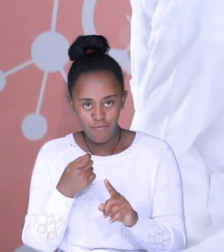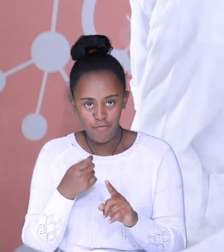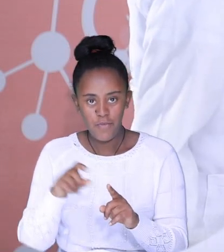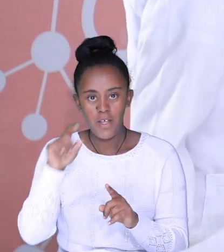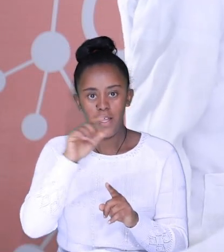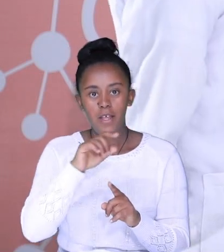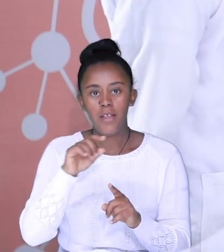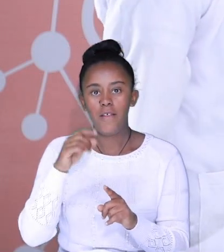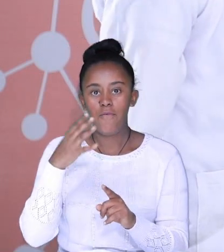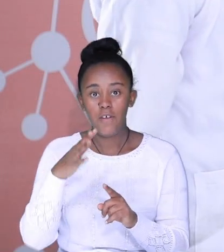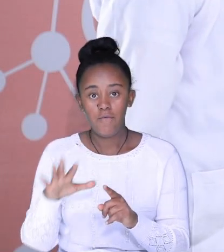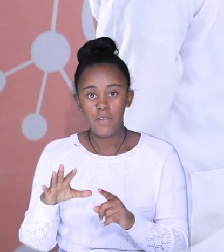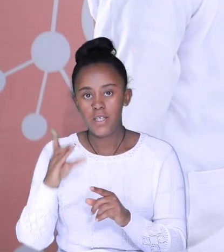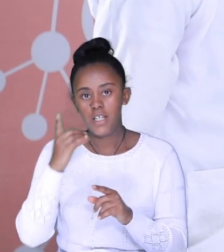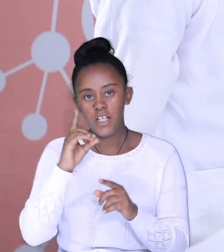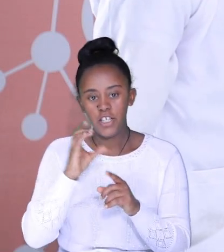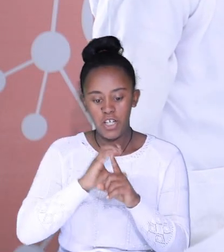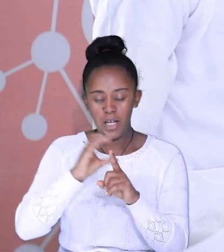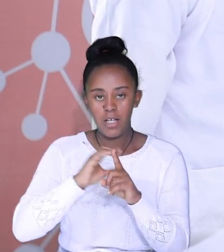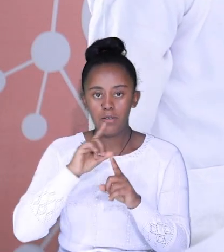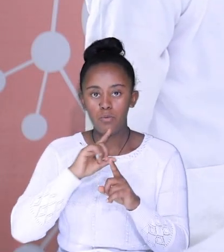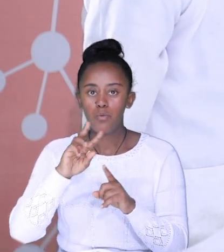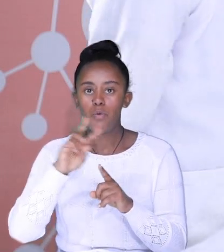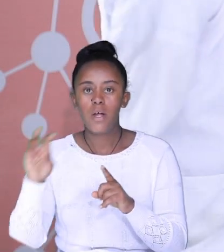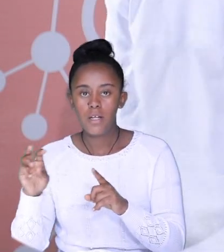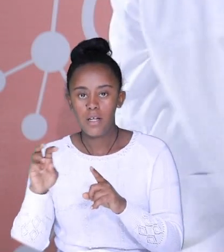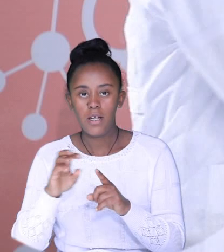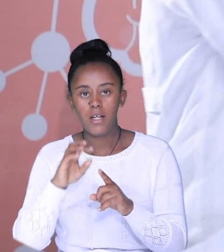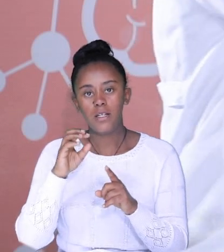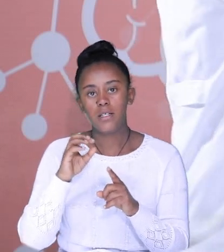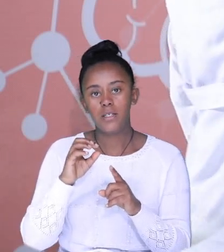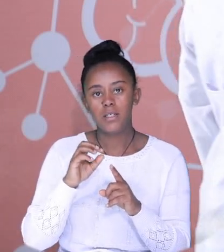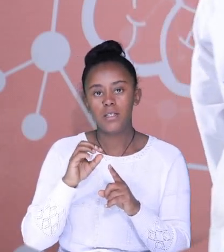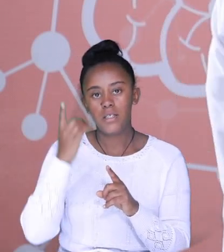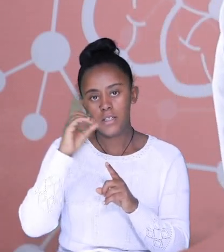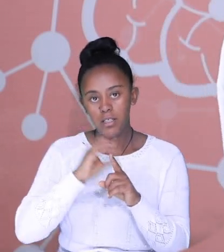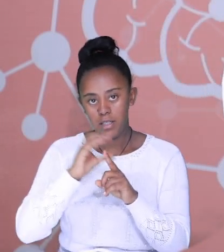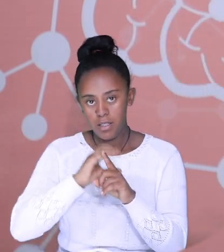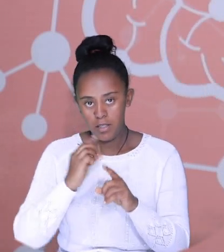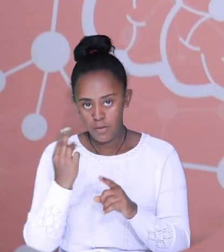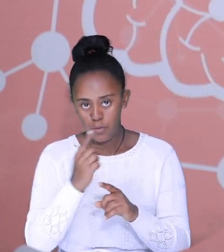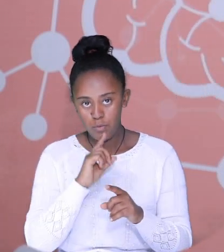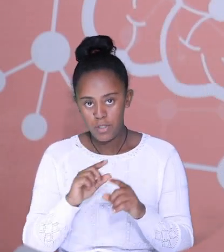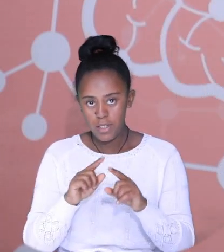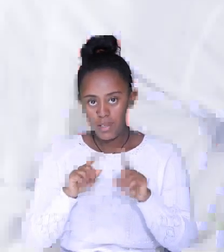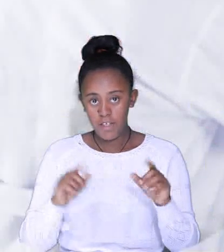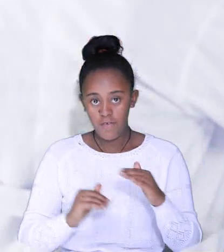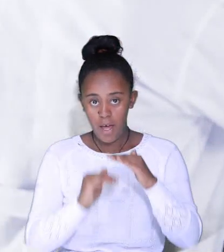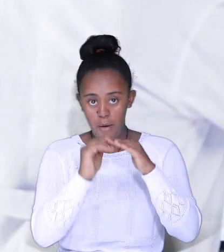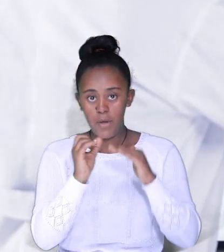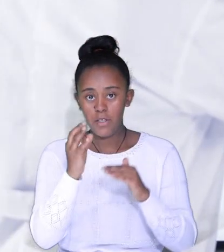50 degrees Celsius to 250 degrees Celsius? Use the specific heat capacity